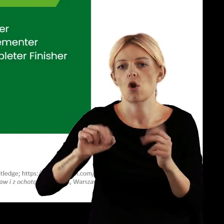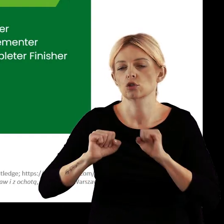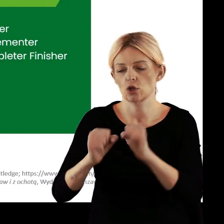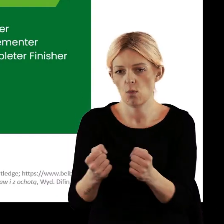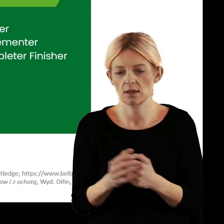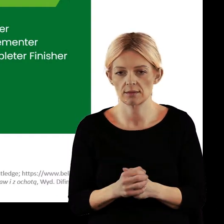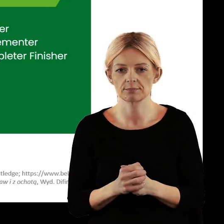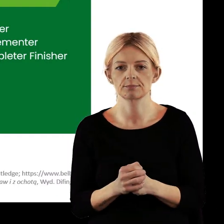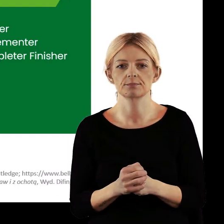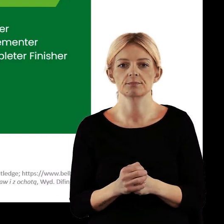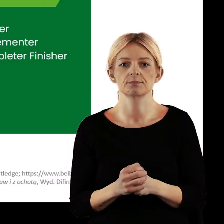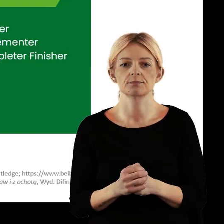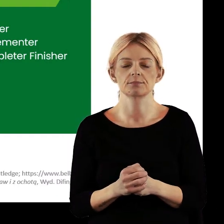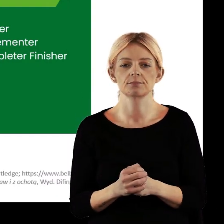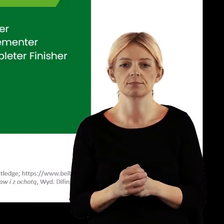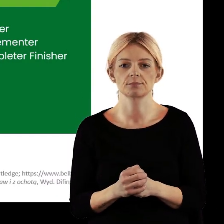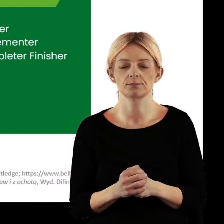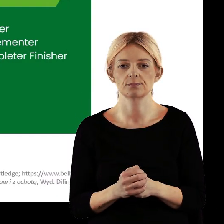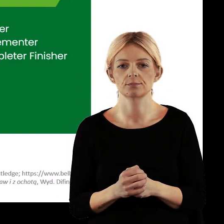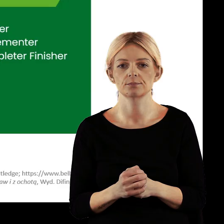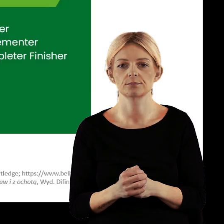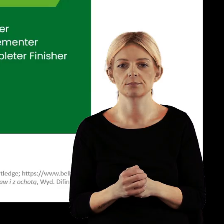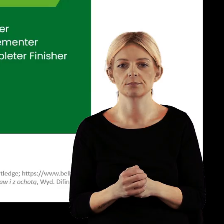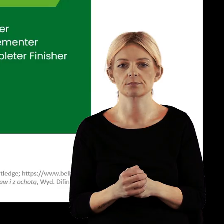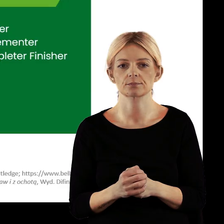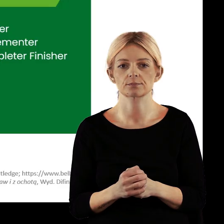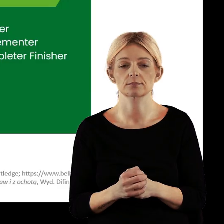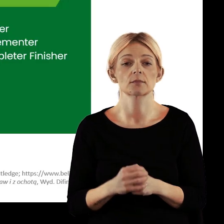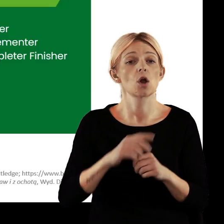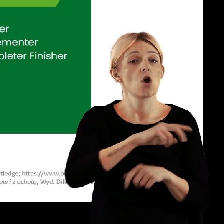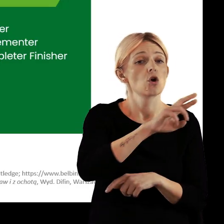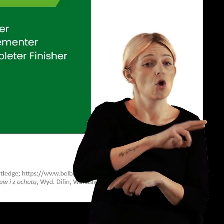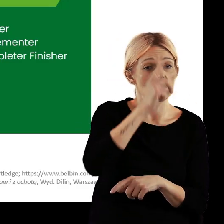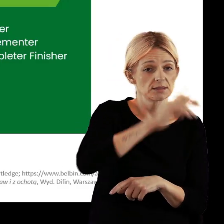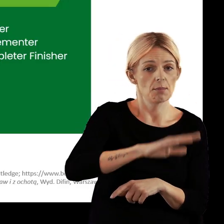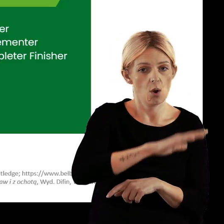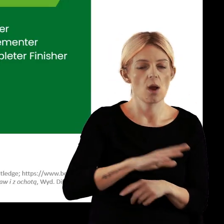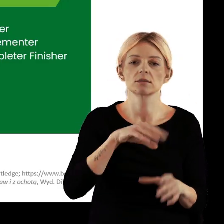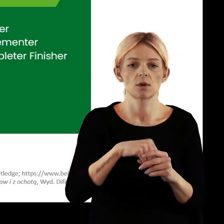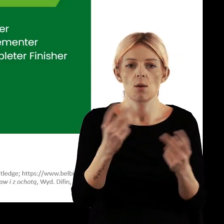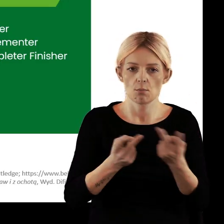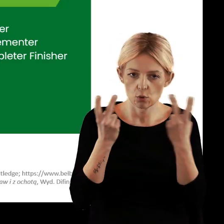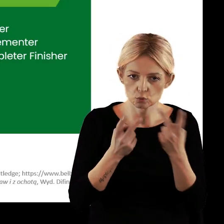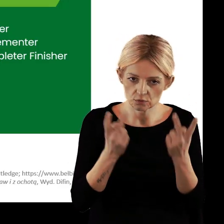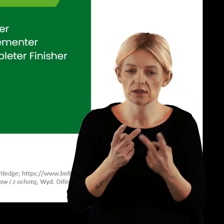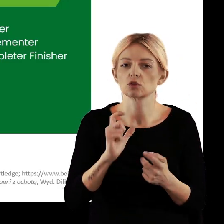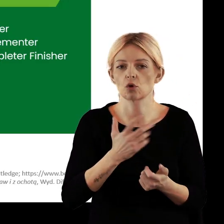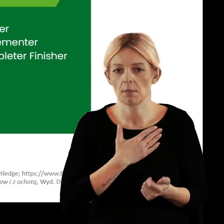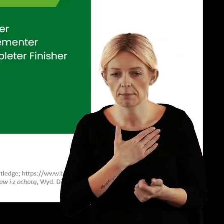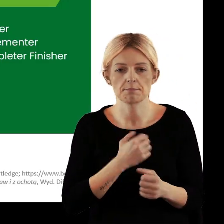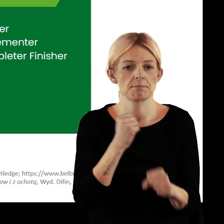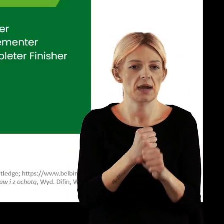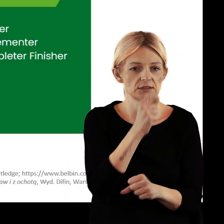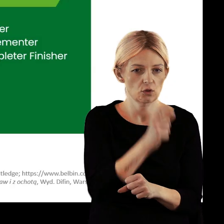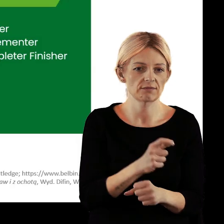roles. Among the first social roles are resource investigator, team worker, and